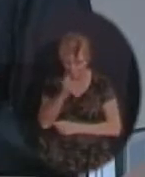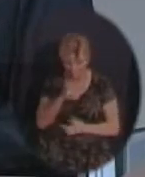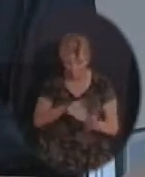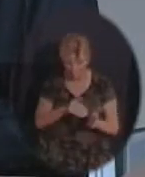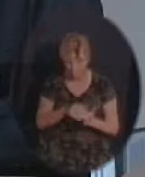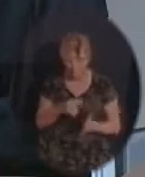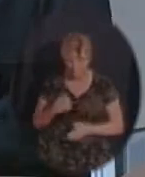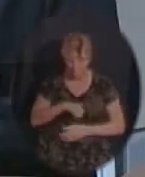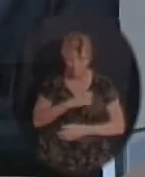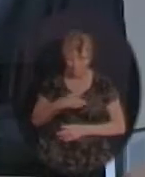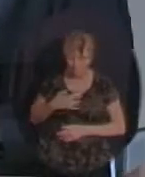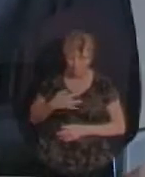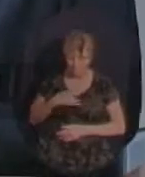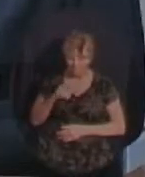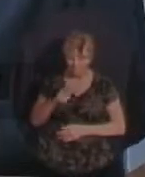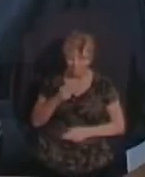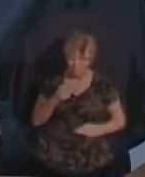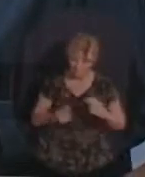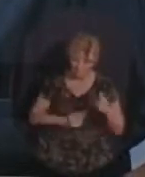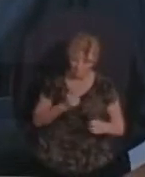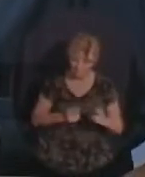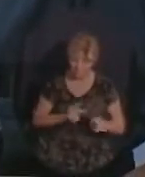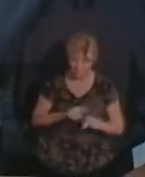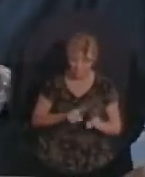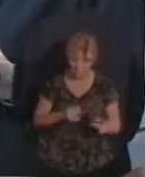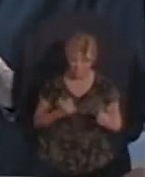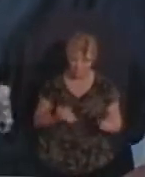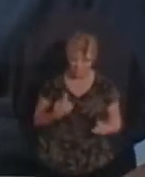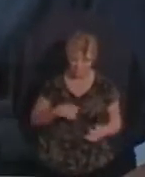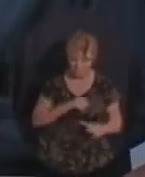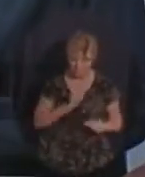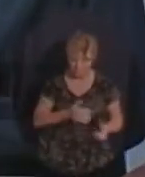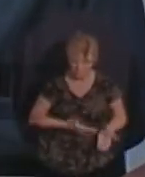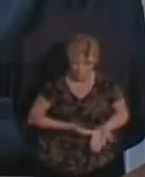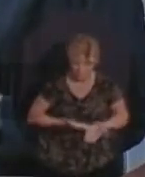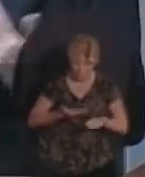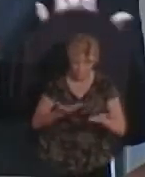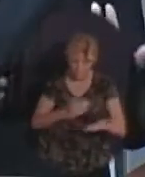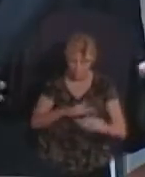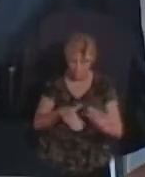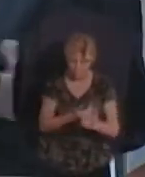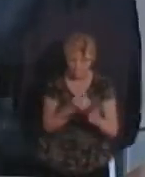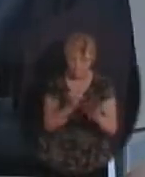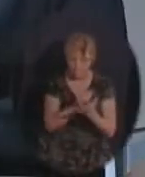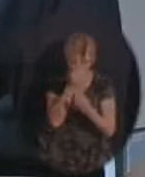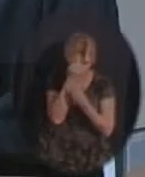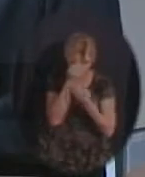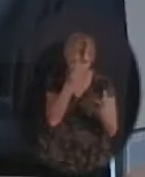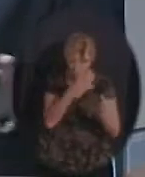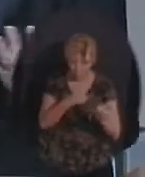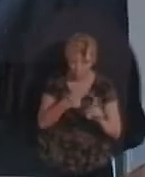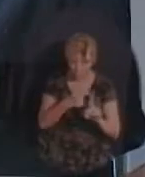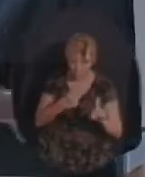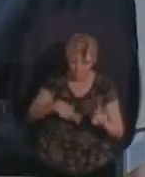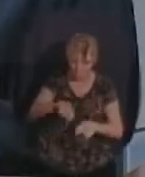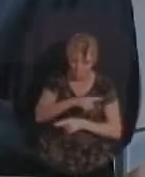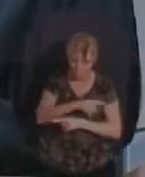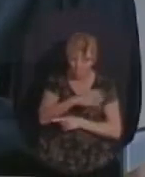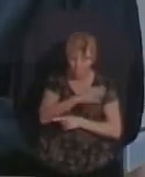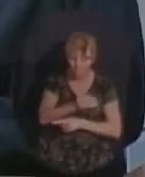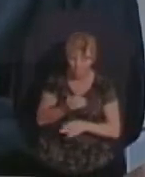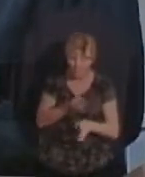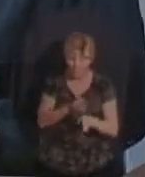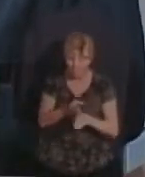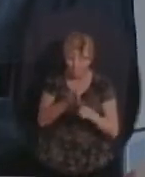of data, but we'll bring all that to the board and let you take a look at that, as well as our professional counsel, which has been an integral part